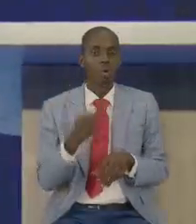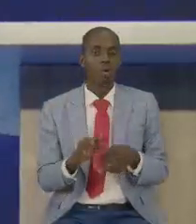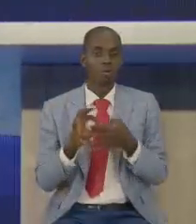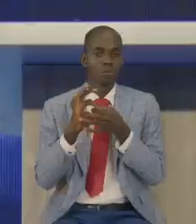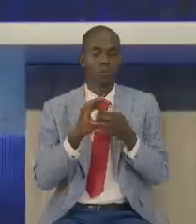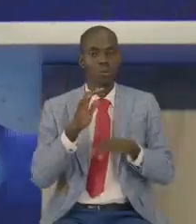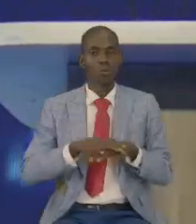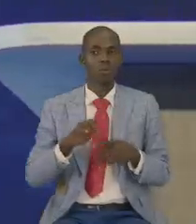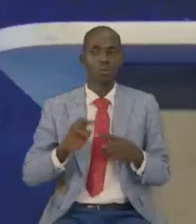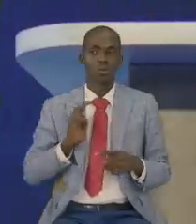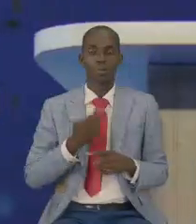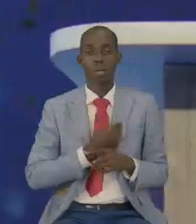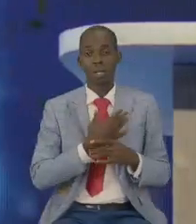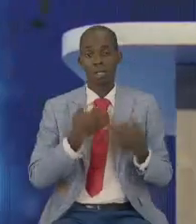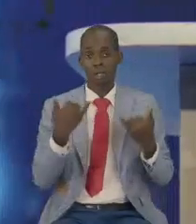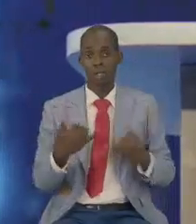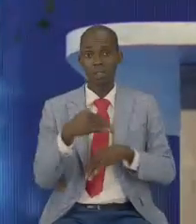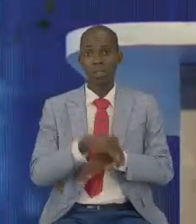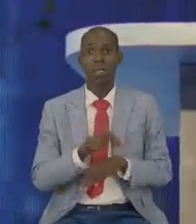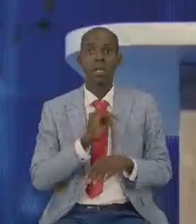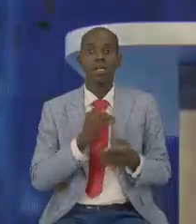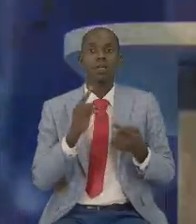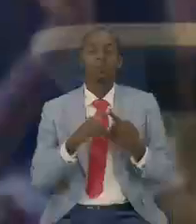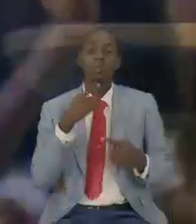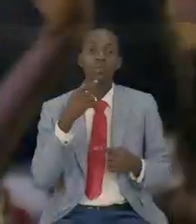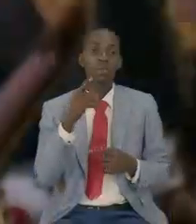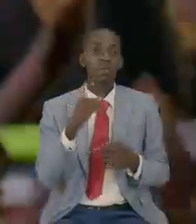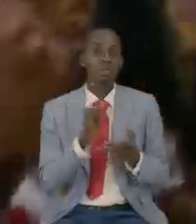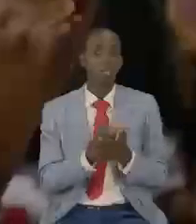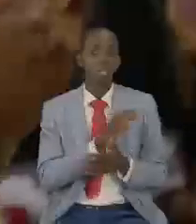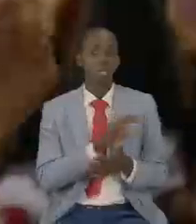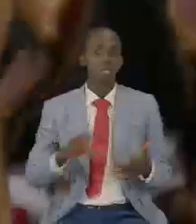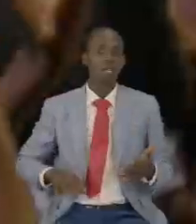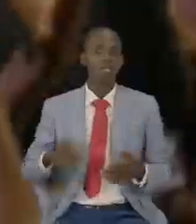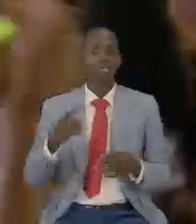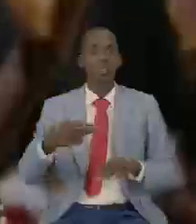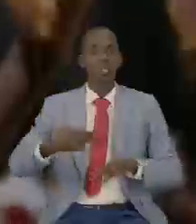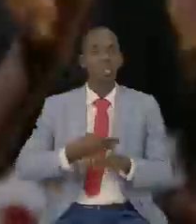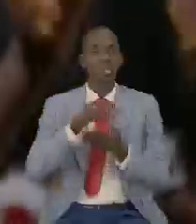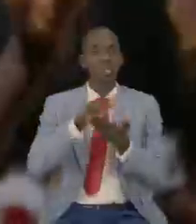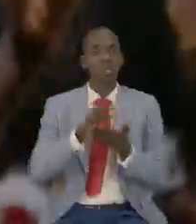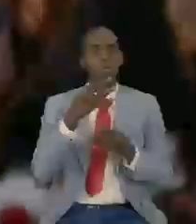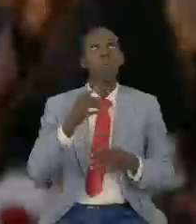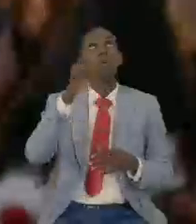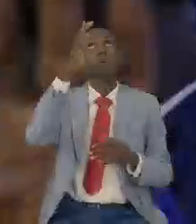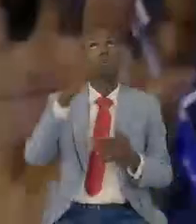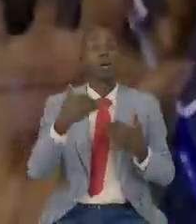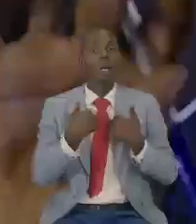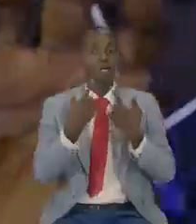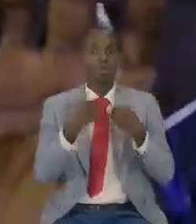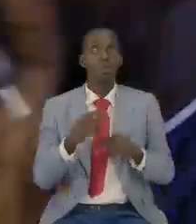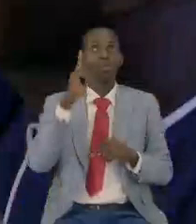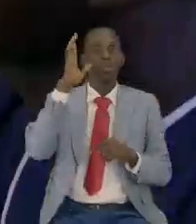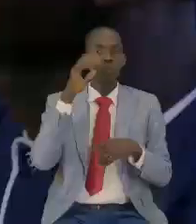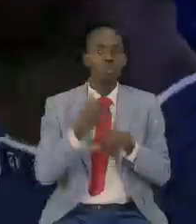you that Christ, the Lamb of God, has come. He will make you to touch the hand of God.